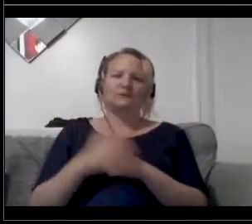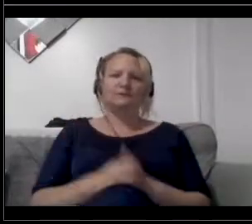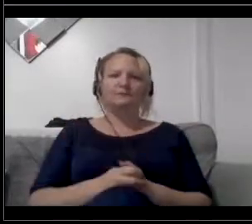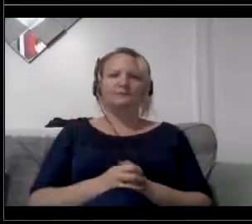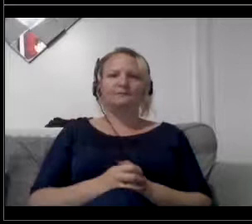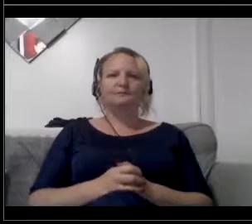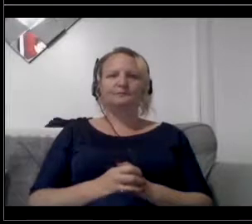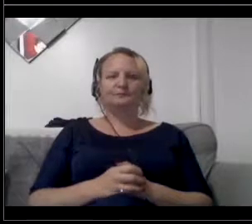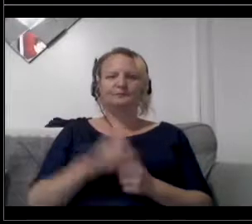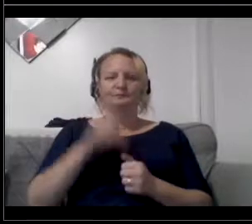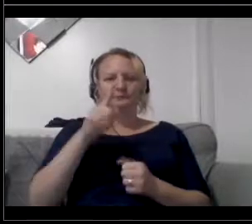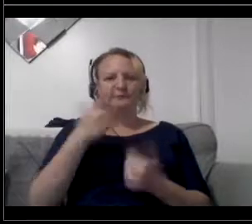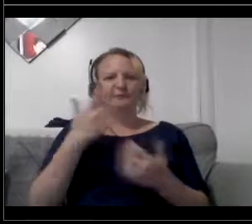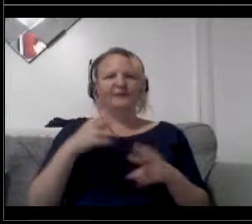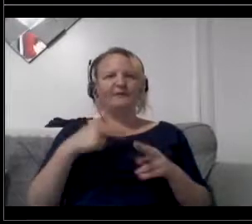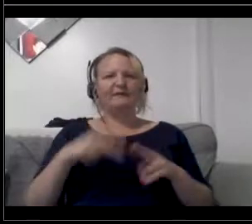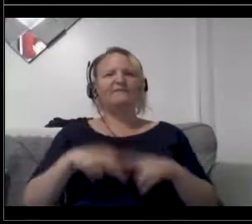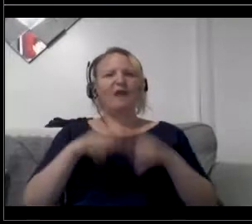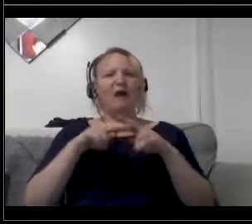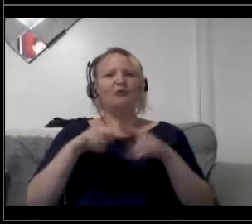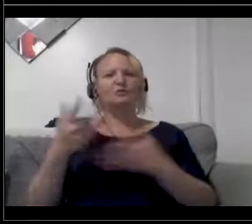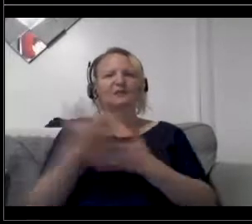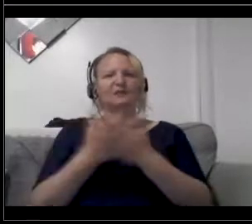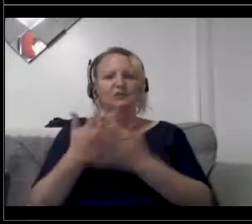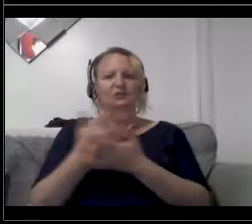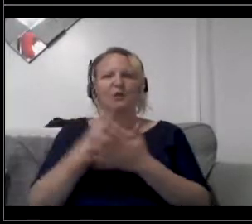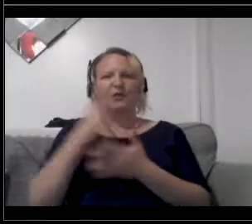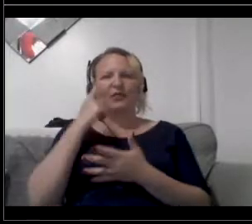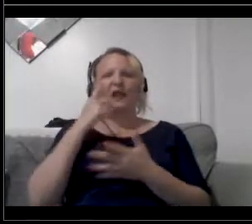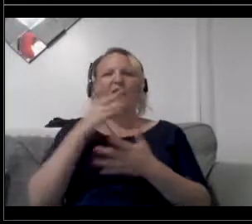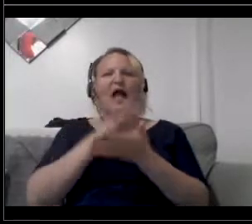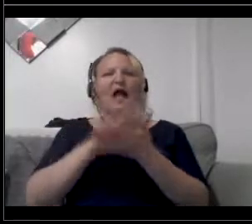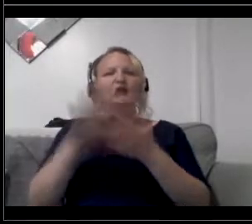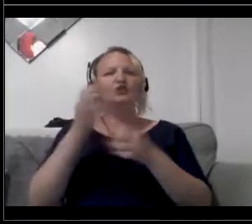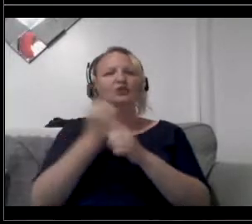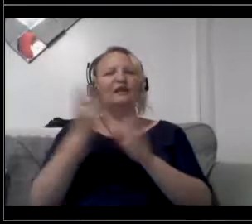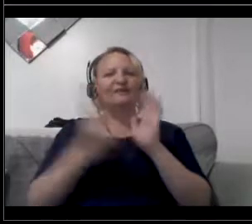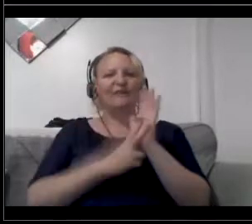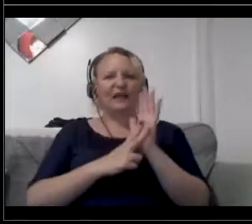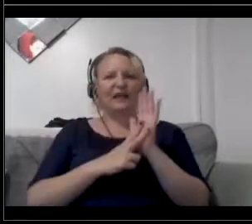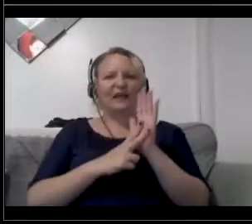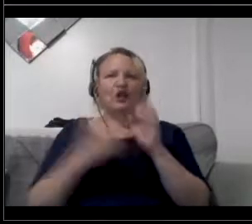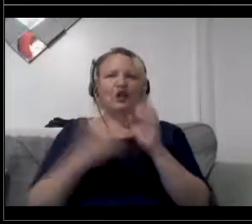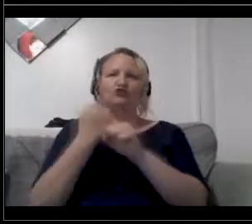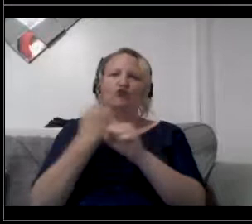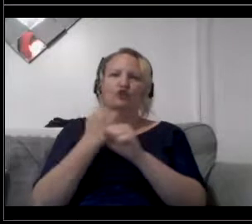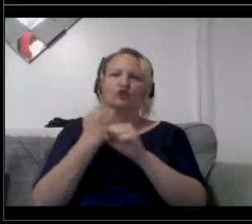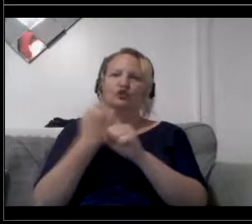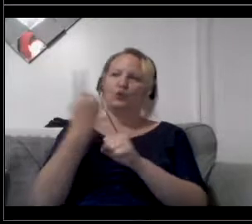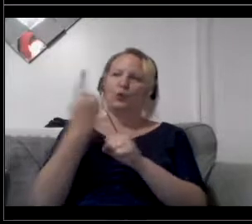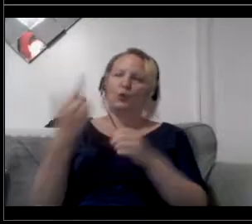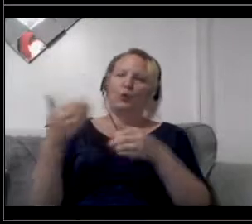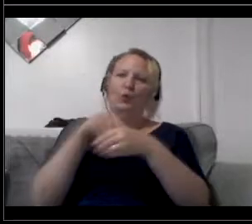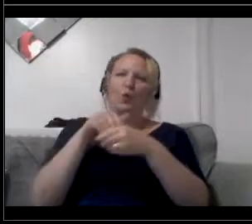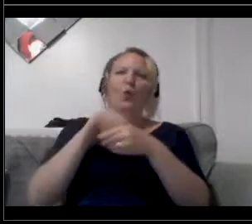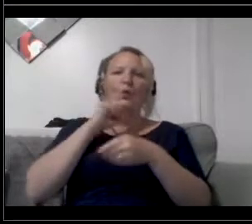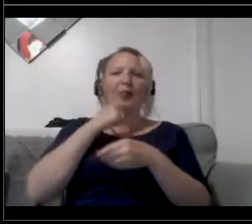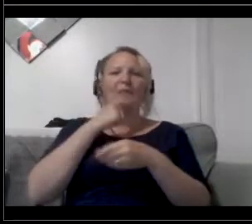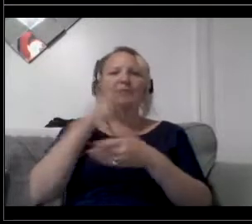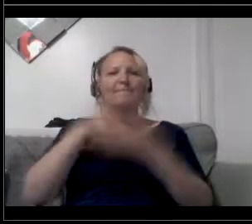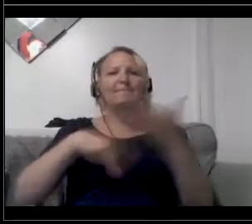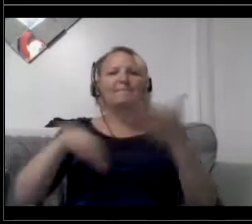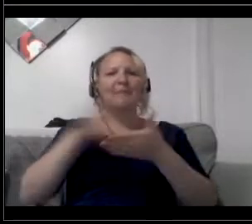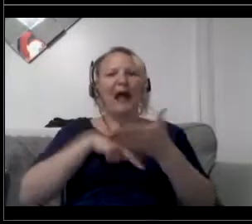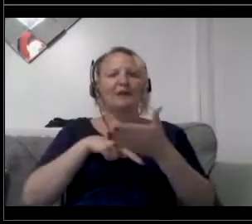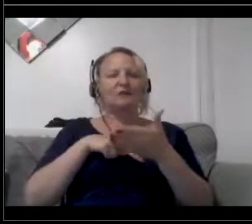key stakeholders and where possible, HGVs associated with the construction of the project will be banned from using some of the local